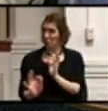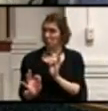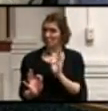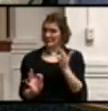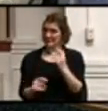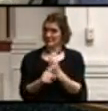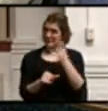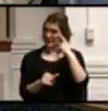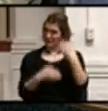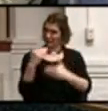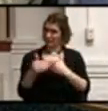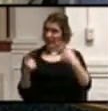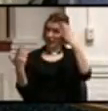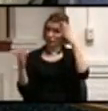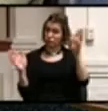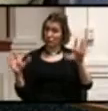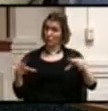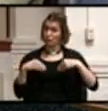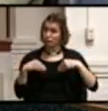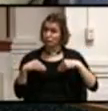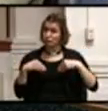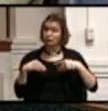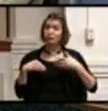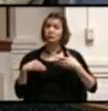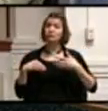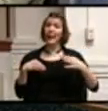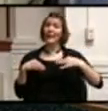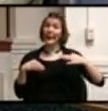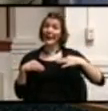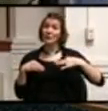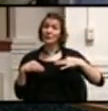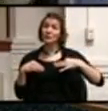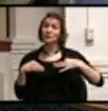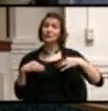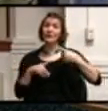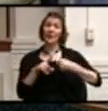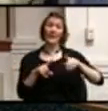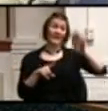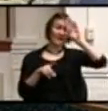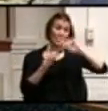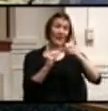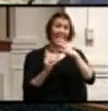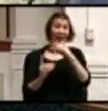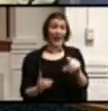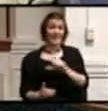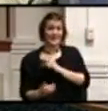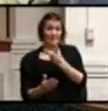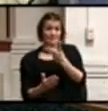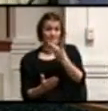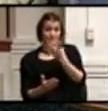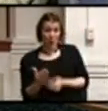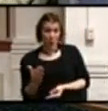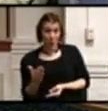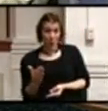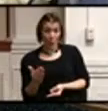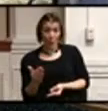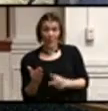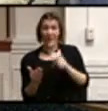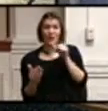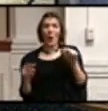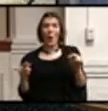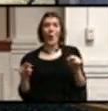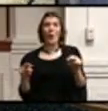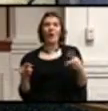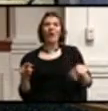were open to receiving applications from the fire department and from the police department and wouldn't see those as